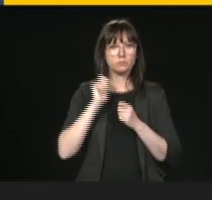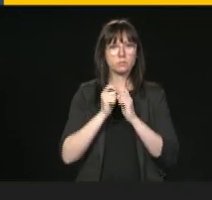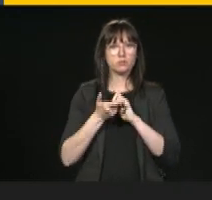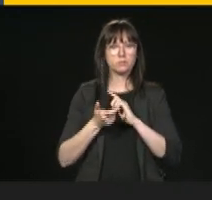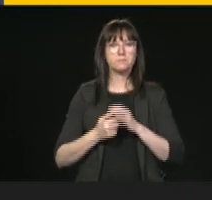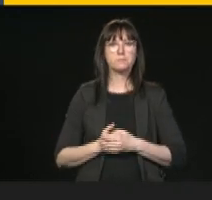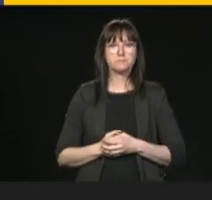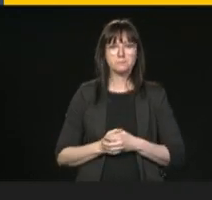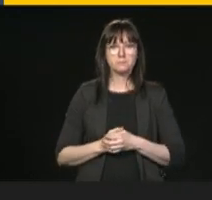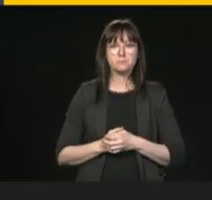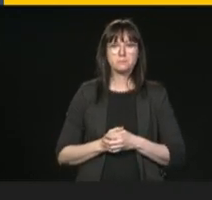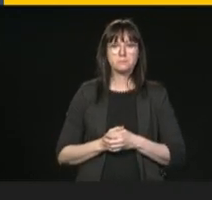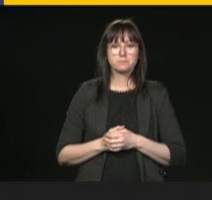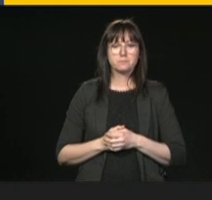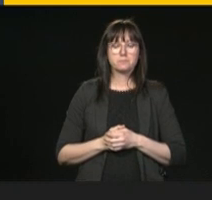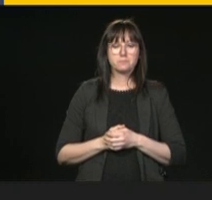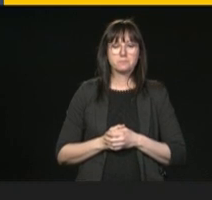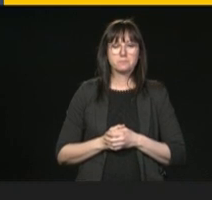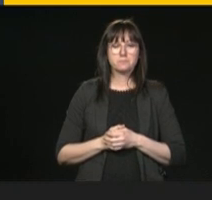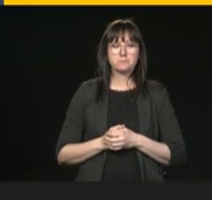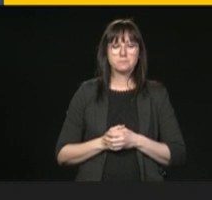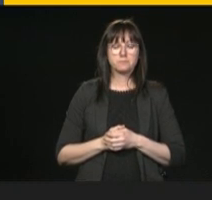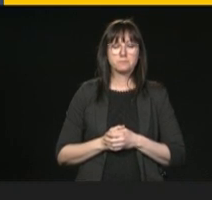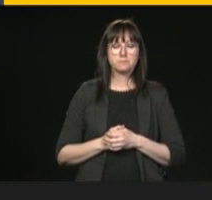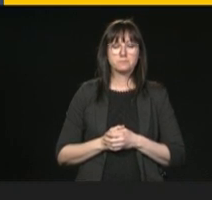that this will make people feel more secure.